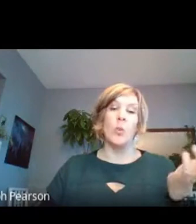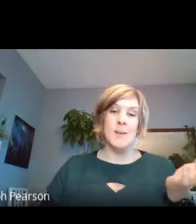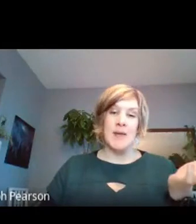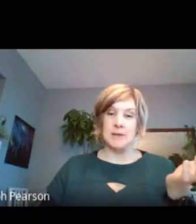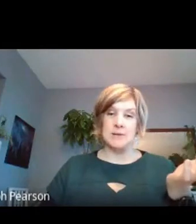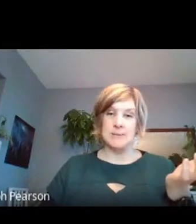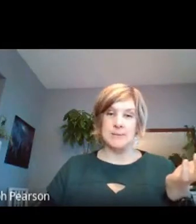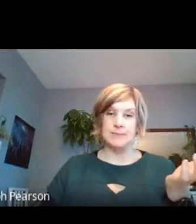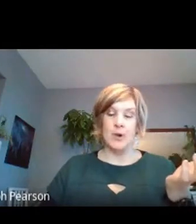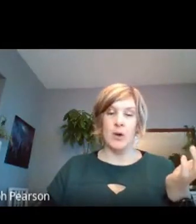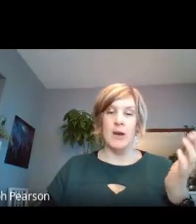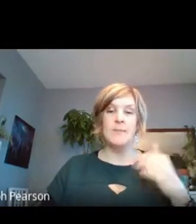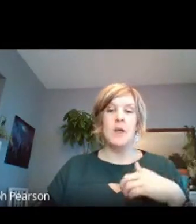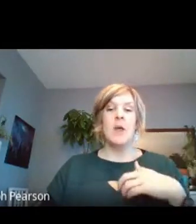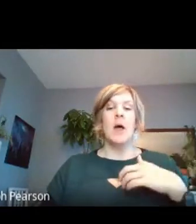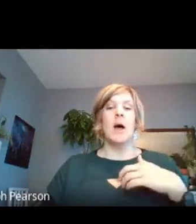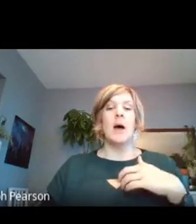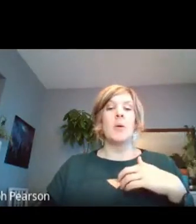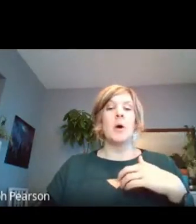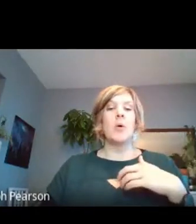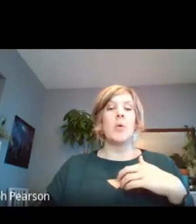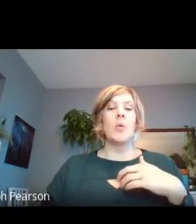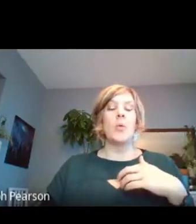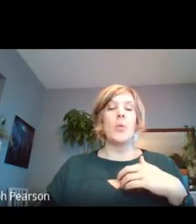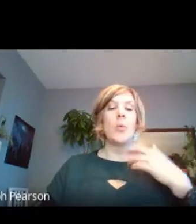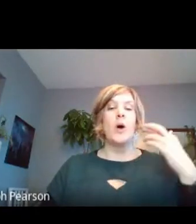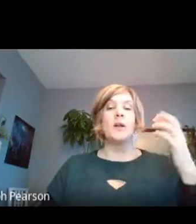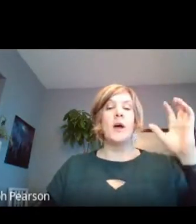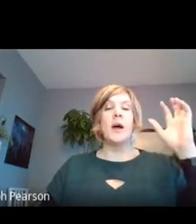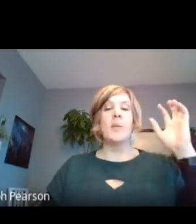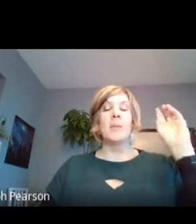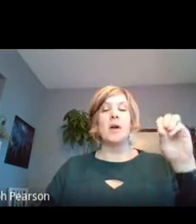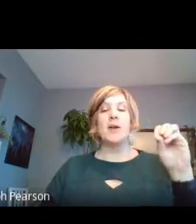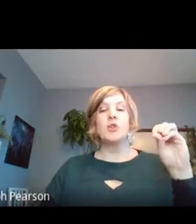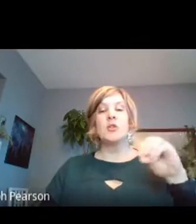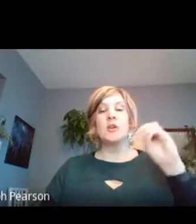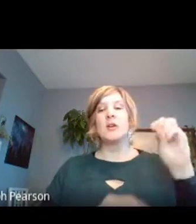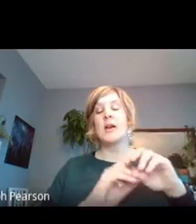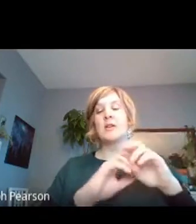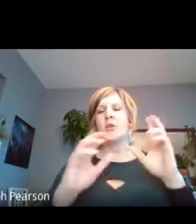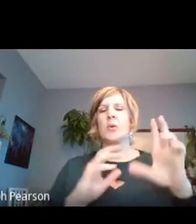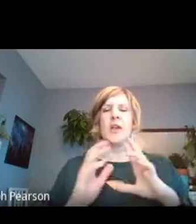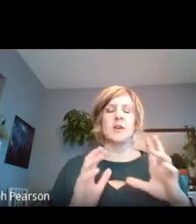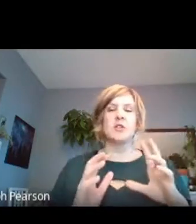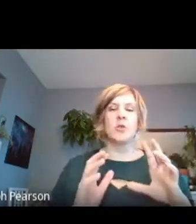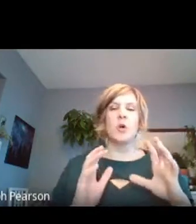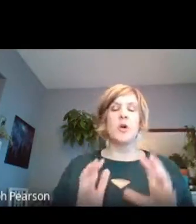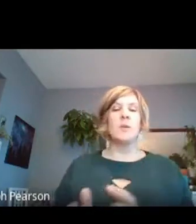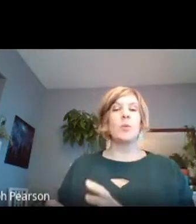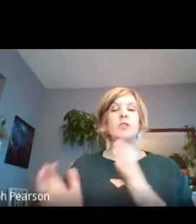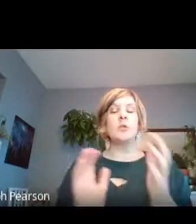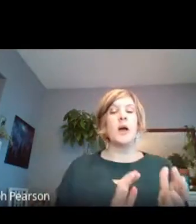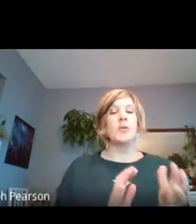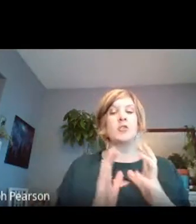low as one minute okay um one um i'm not going to actually do this because i don't know what that's going to do the